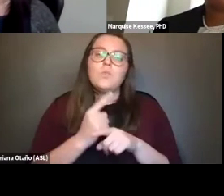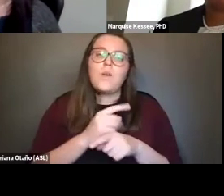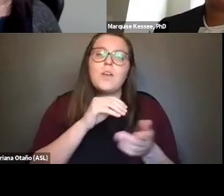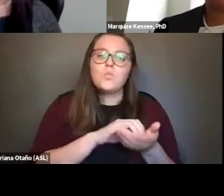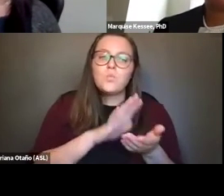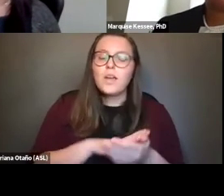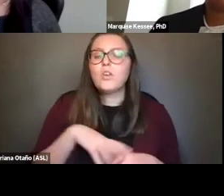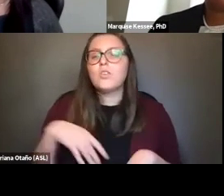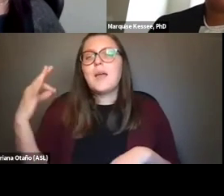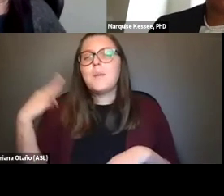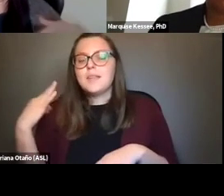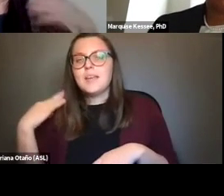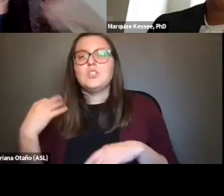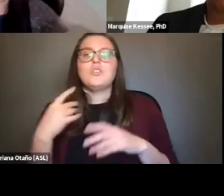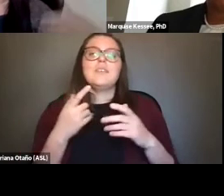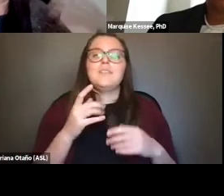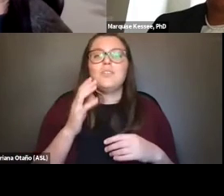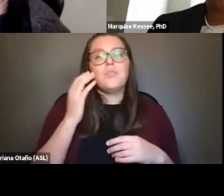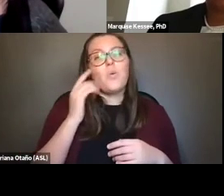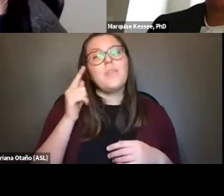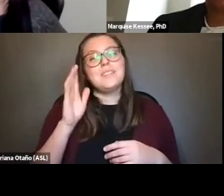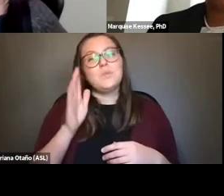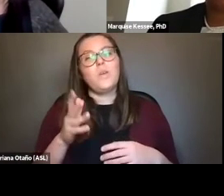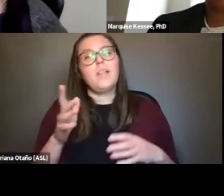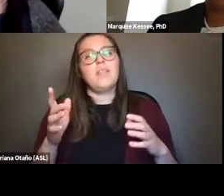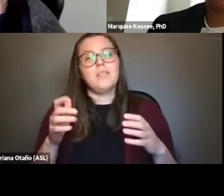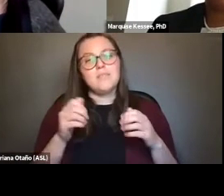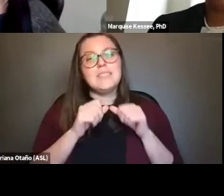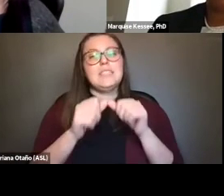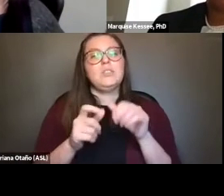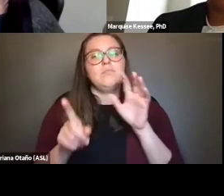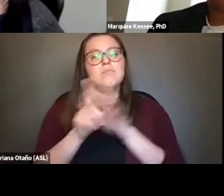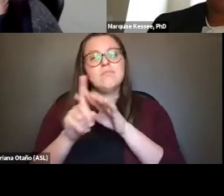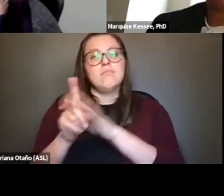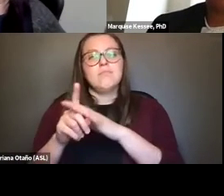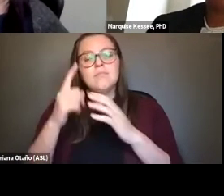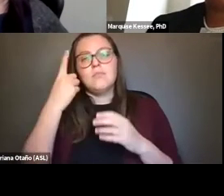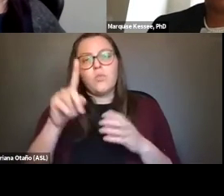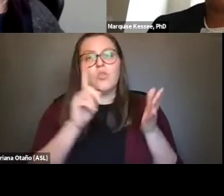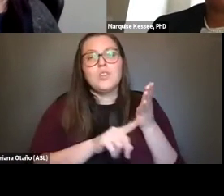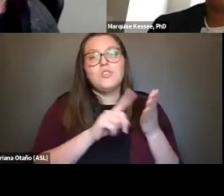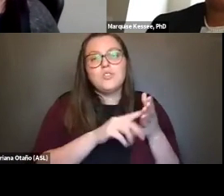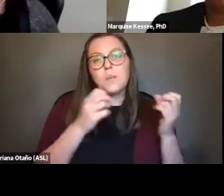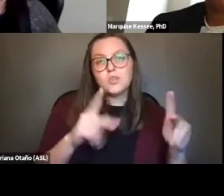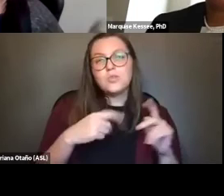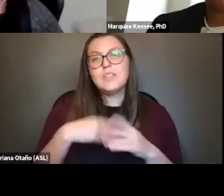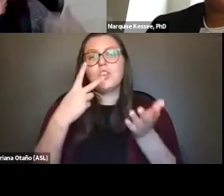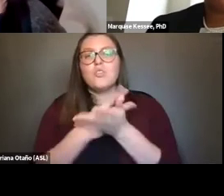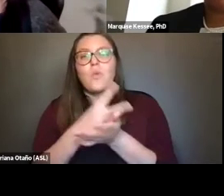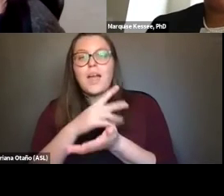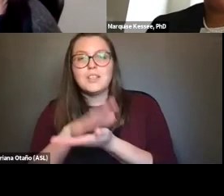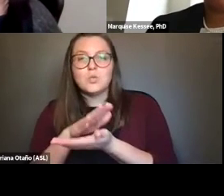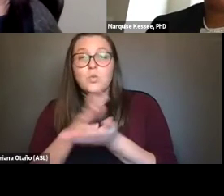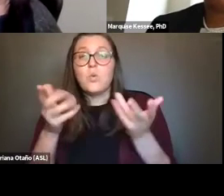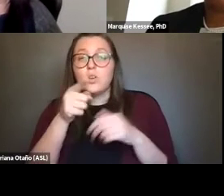knowing that this is also going to keep coming up as you go forward for research opportunities or grad school, and what you do previously affects what